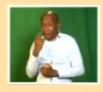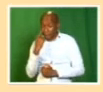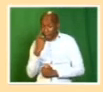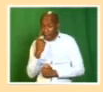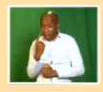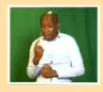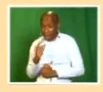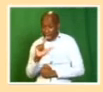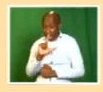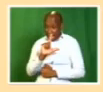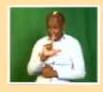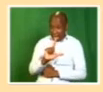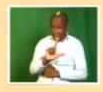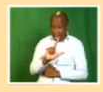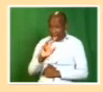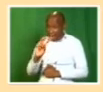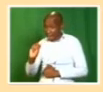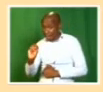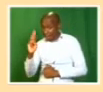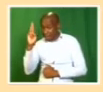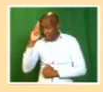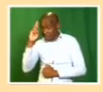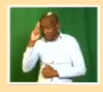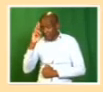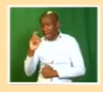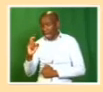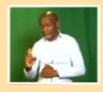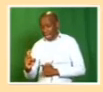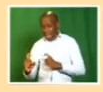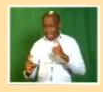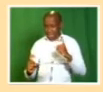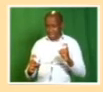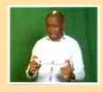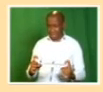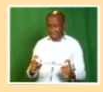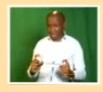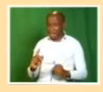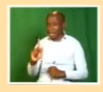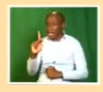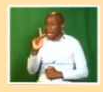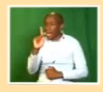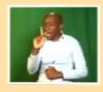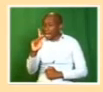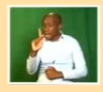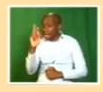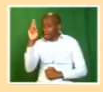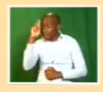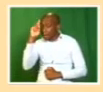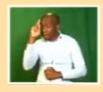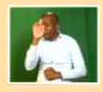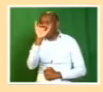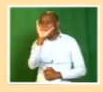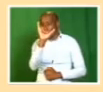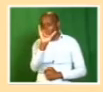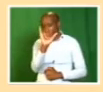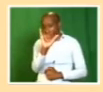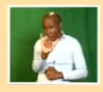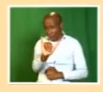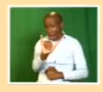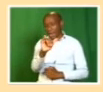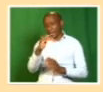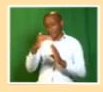Notice L and M are the x-intercept. Okay, K, it's where the graph cuts the y-axis. We call it